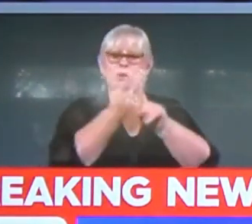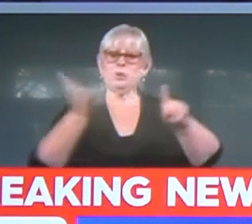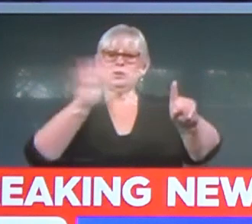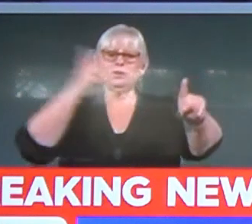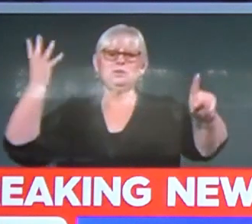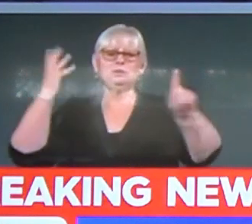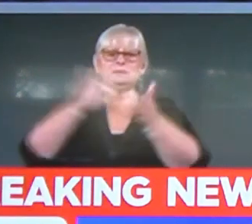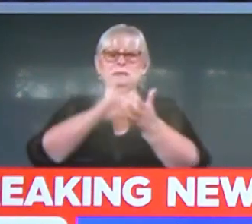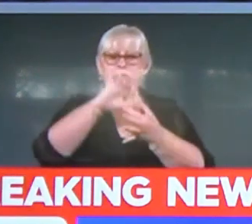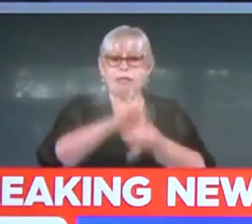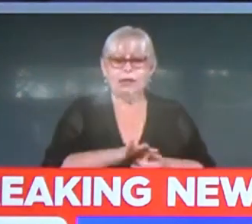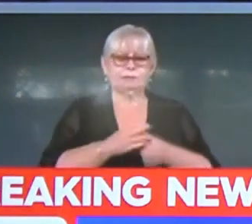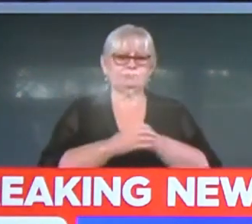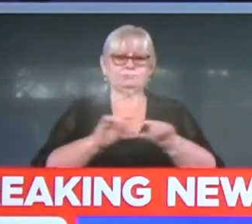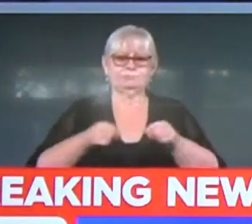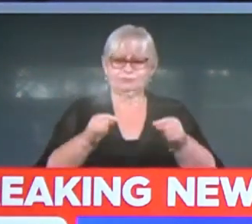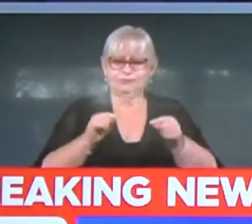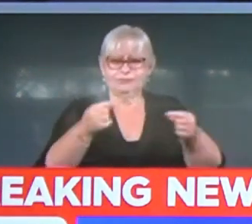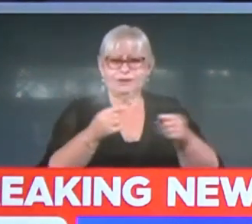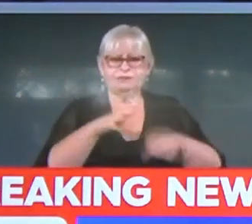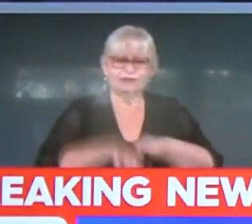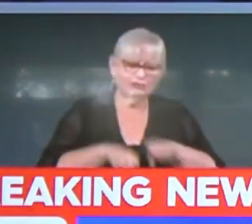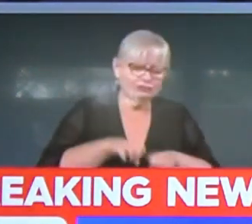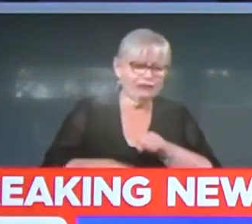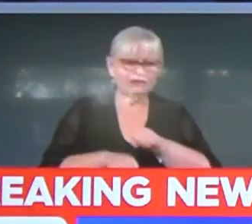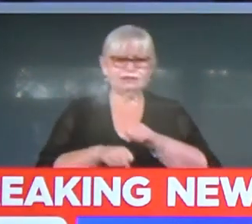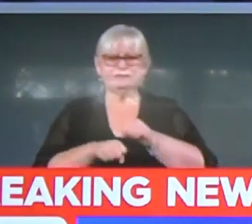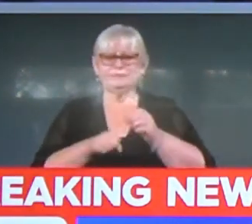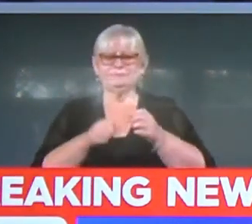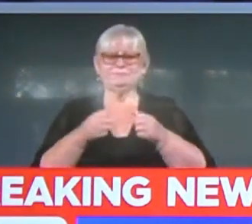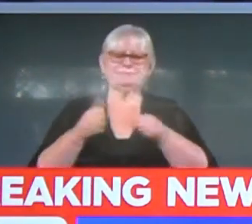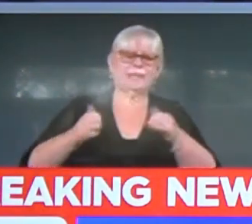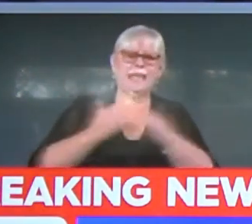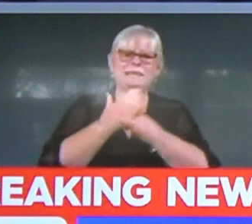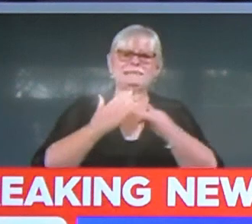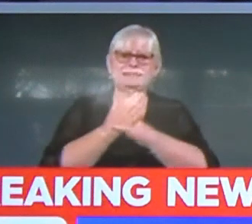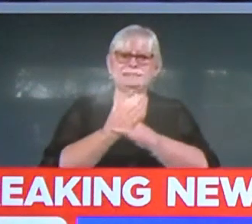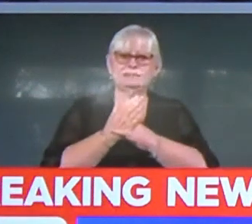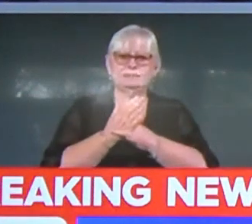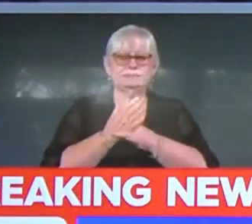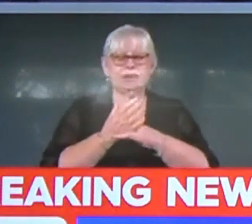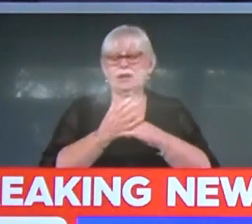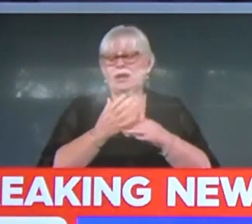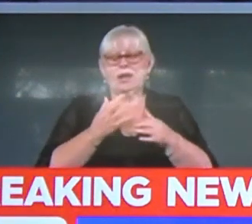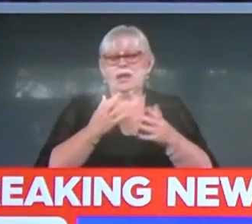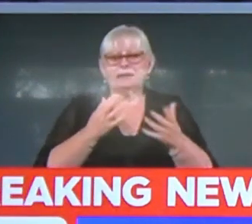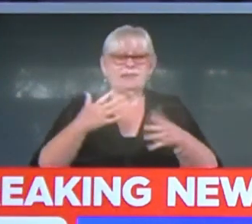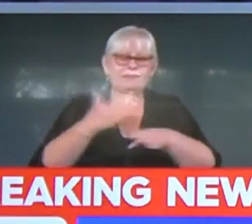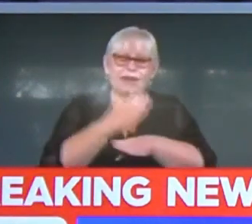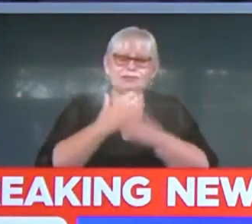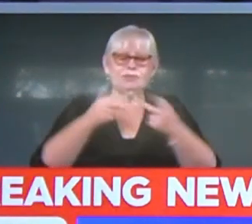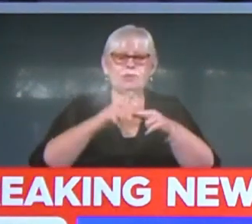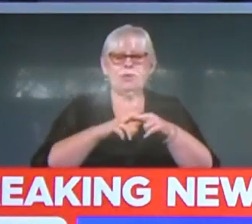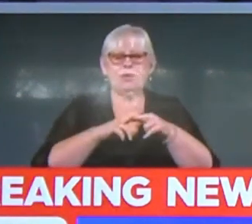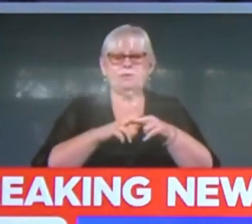outside Centrelink, the challenges and frustrations people have had in gaining access, is a sheer function of the